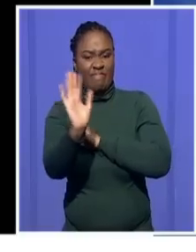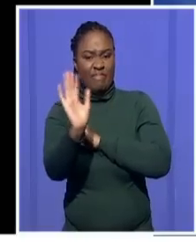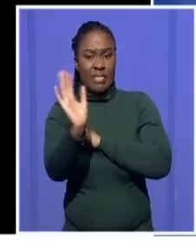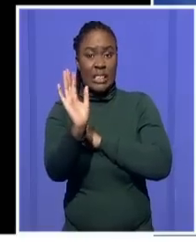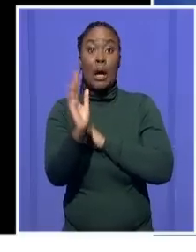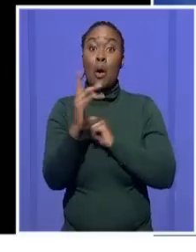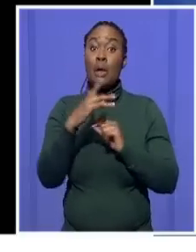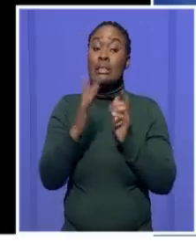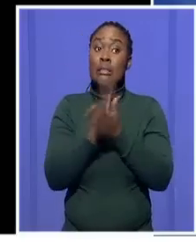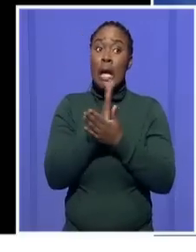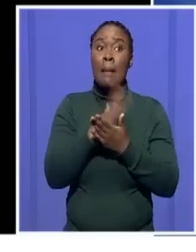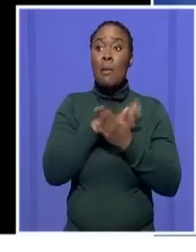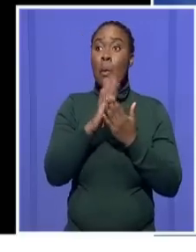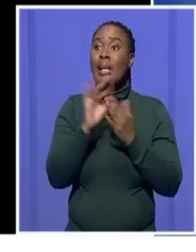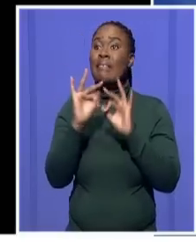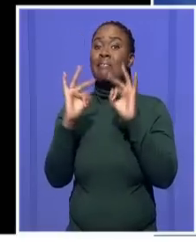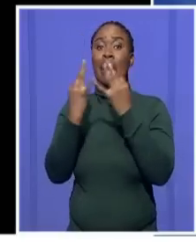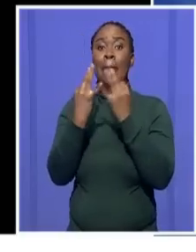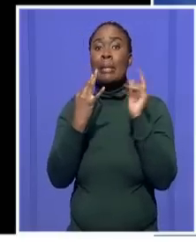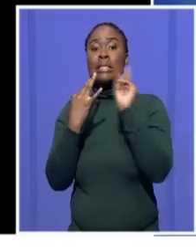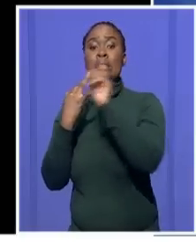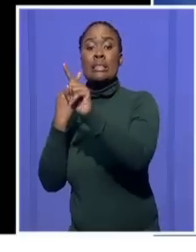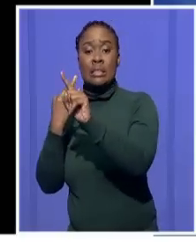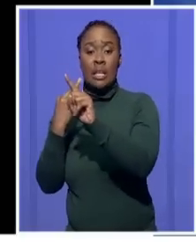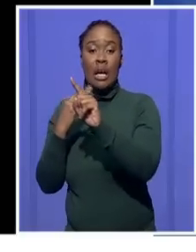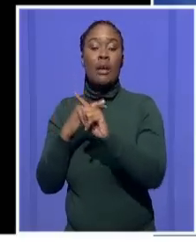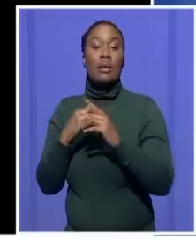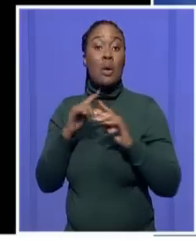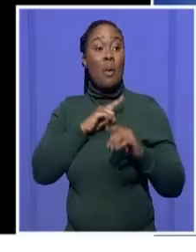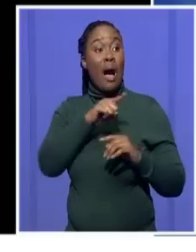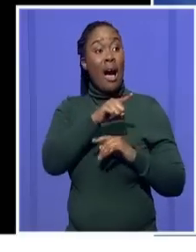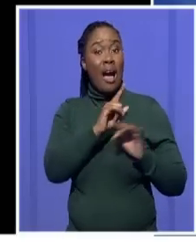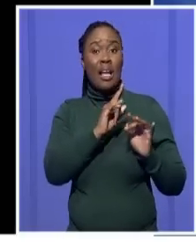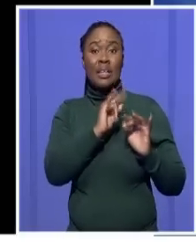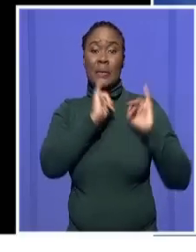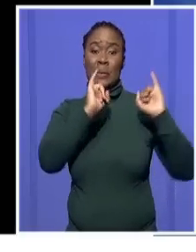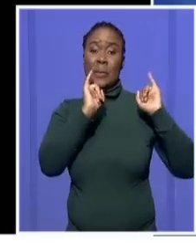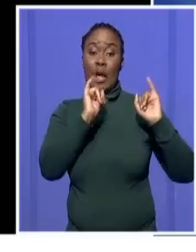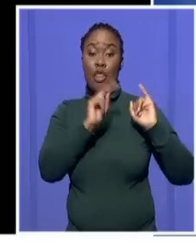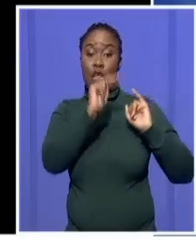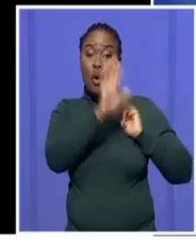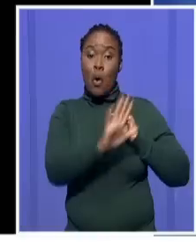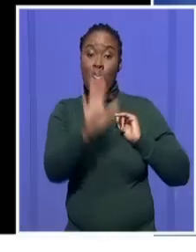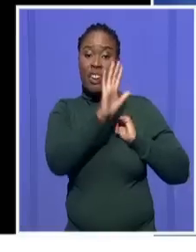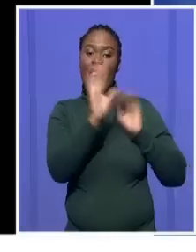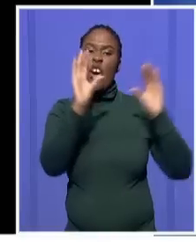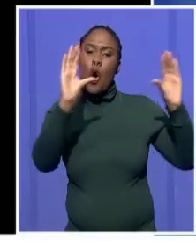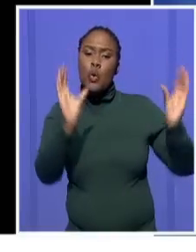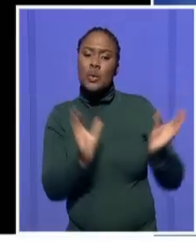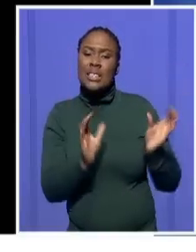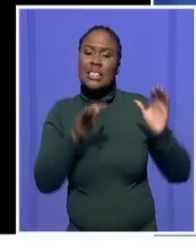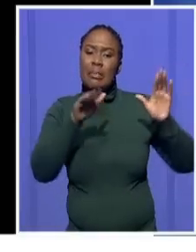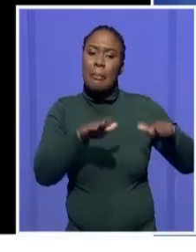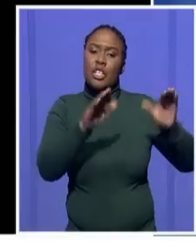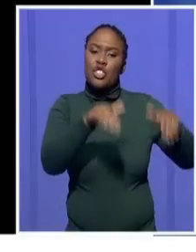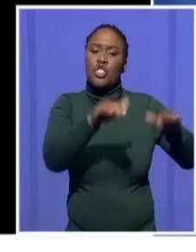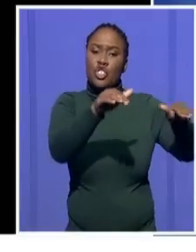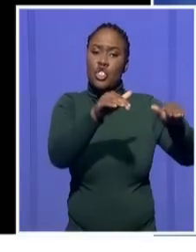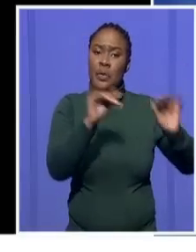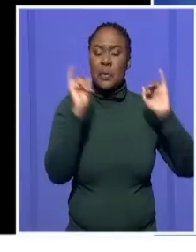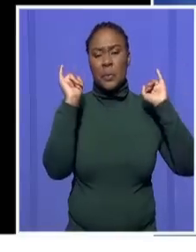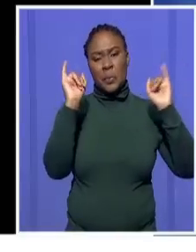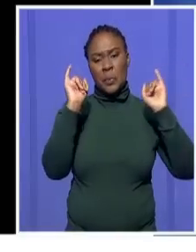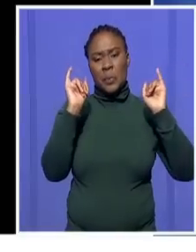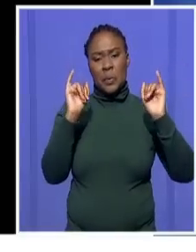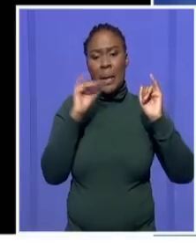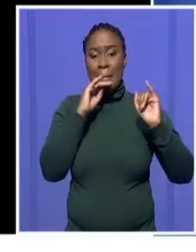family that they can seek shelter with, because these areas north of the city, these coastal areas, are landlocked at the moment, if